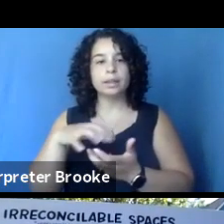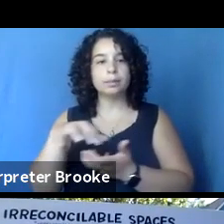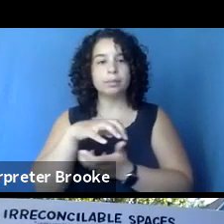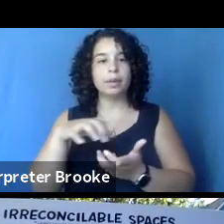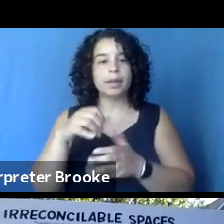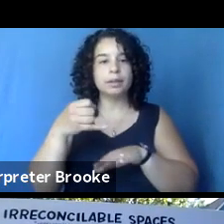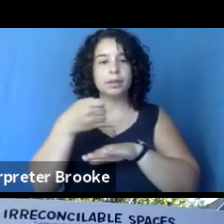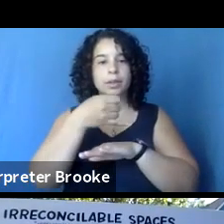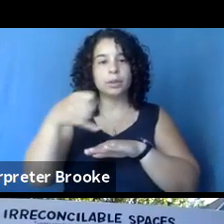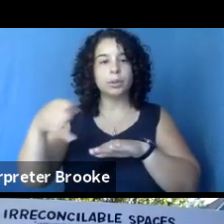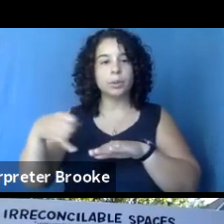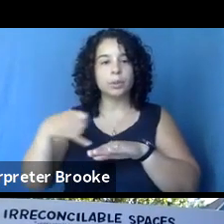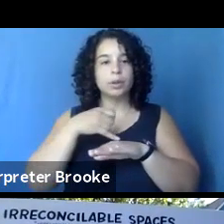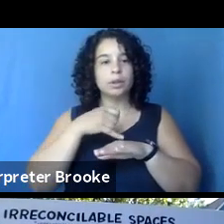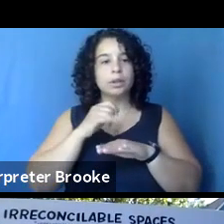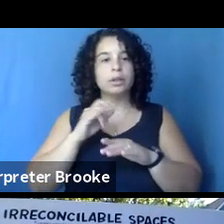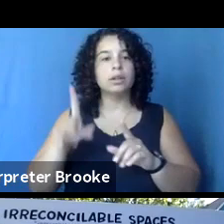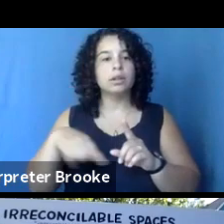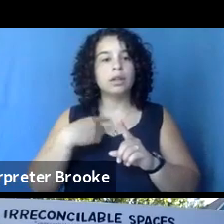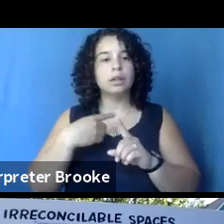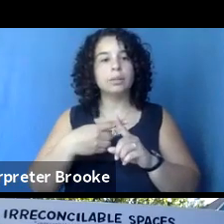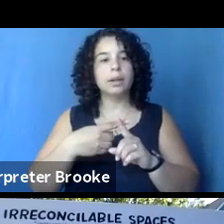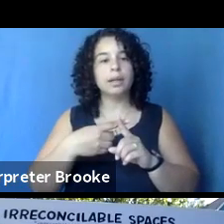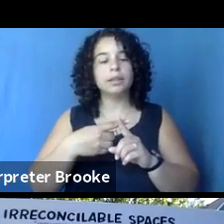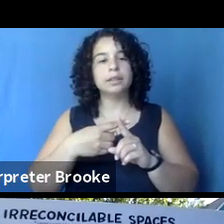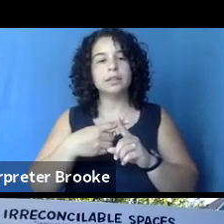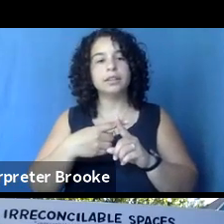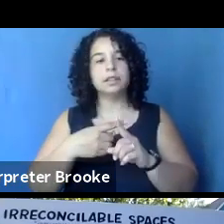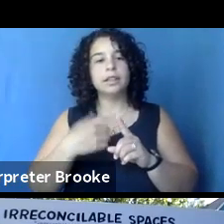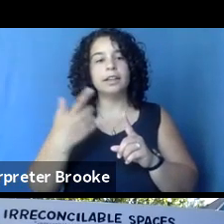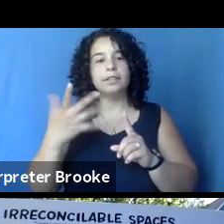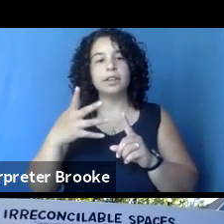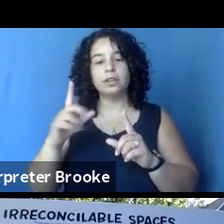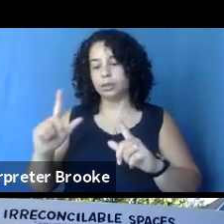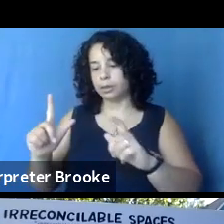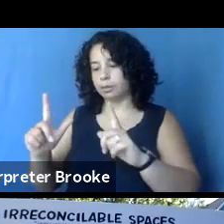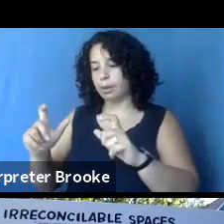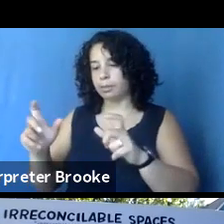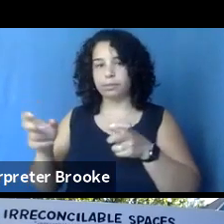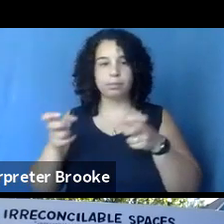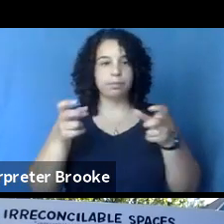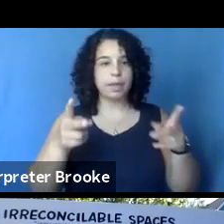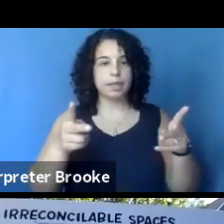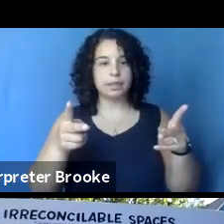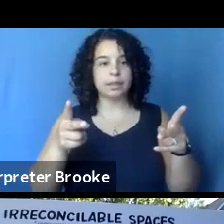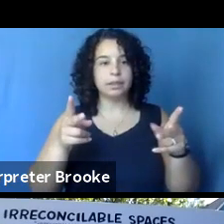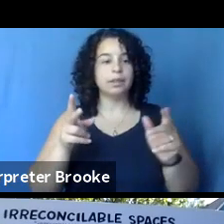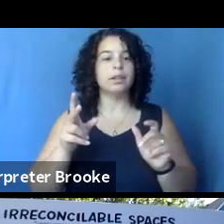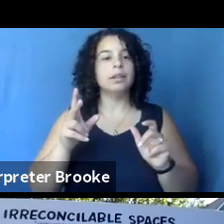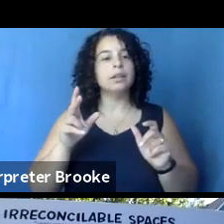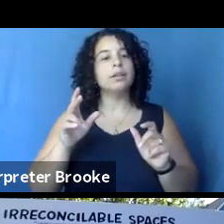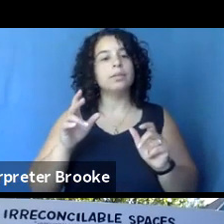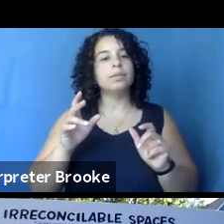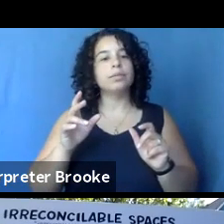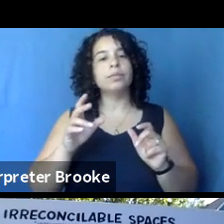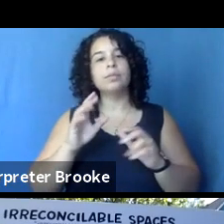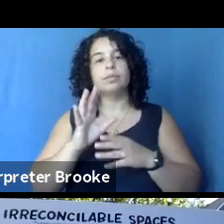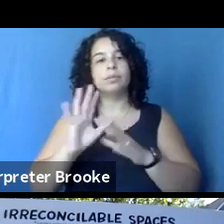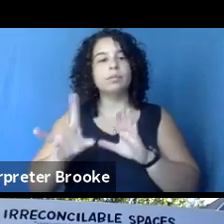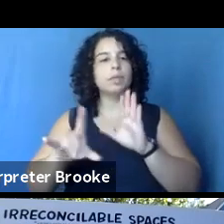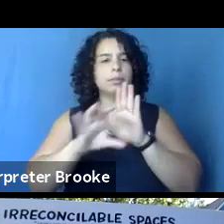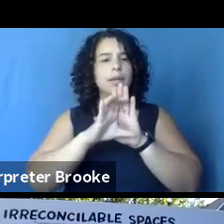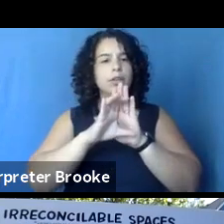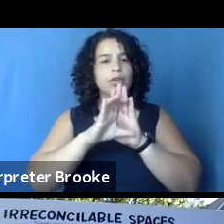sort of quick paste image. It's a still image color, sort of like